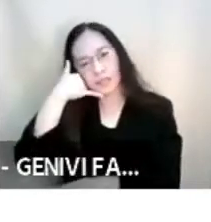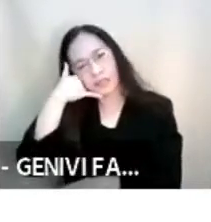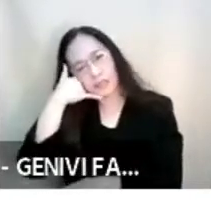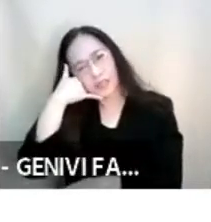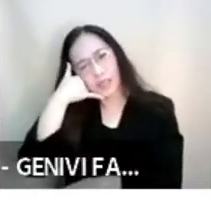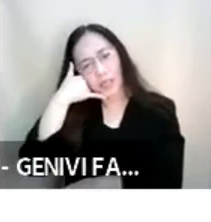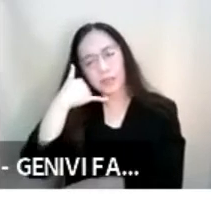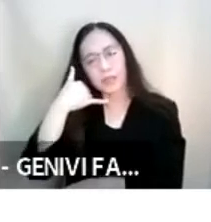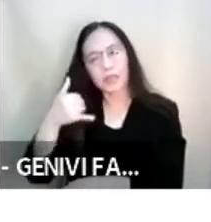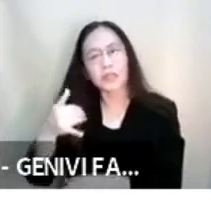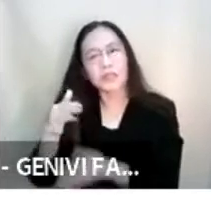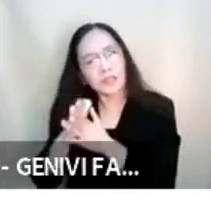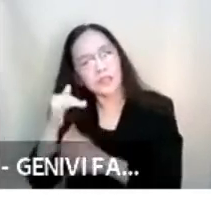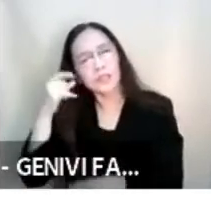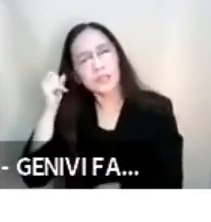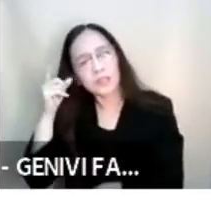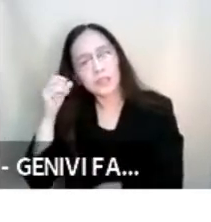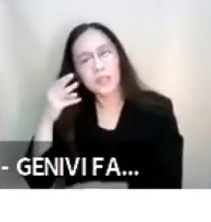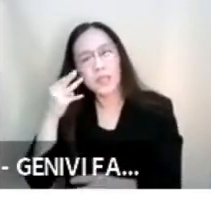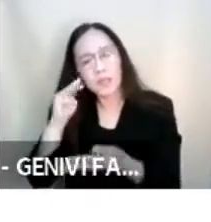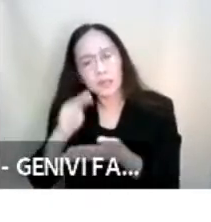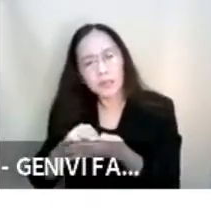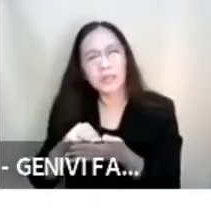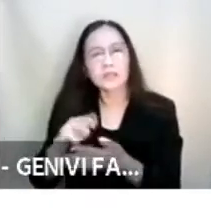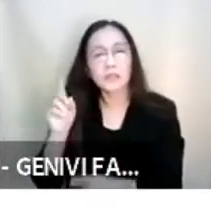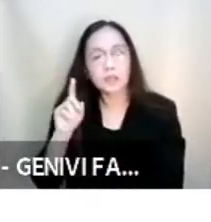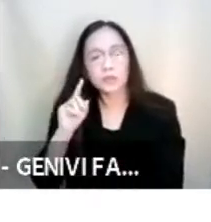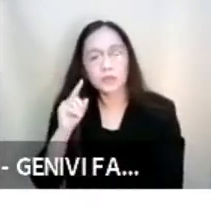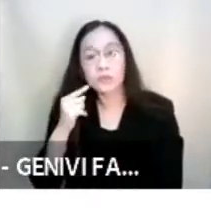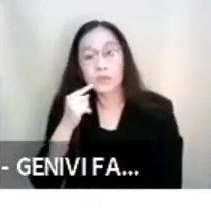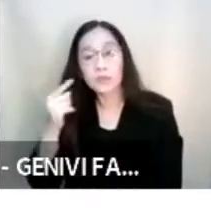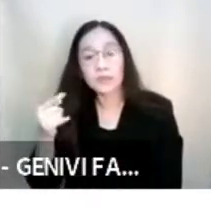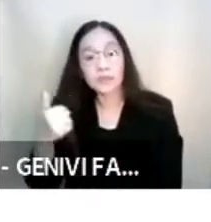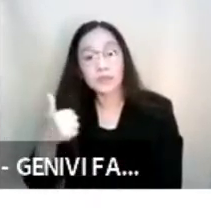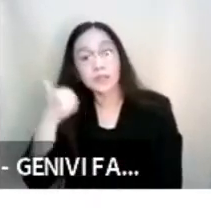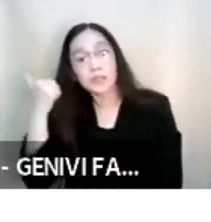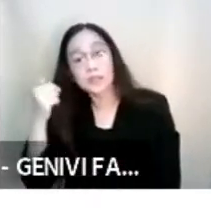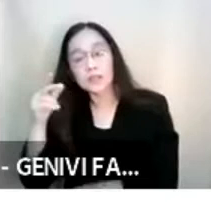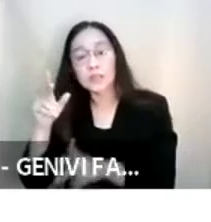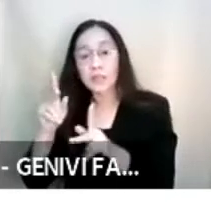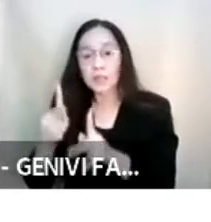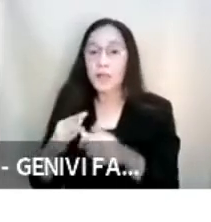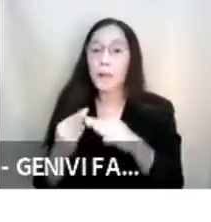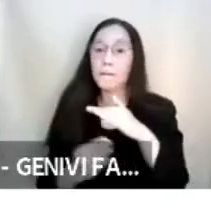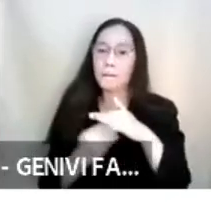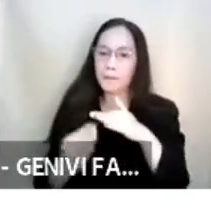message? Can he understand what the other person is saying? So these are very basic things that